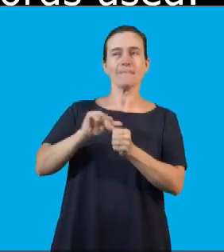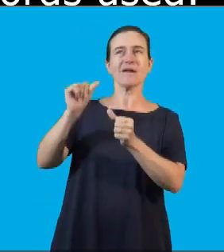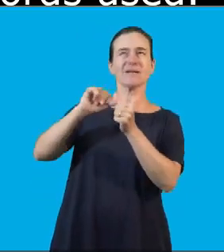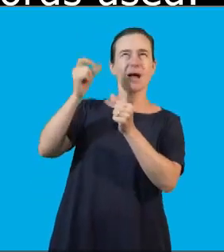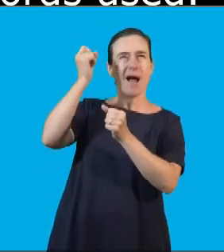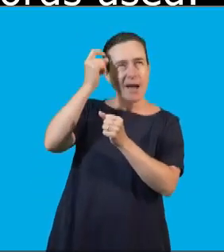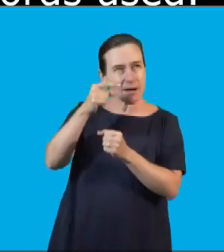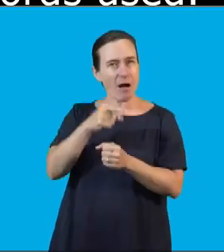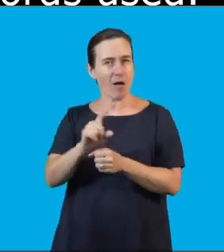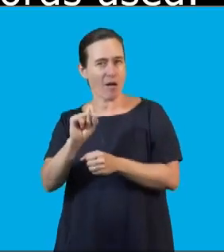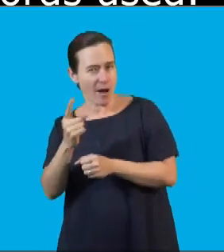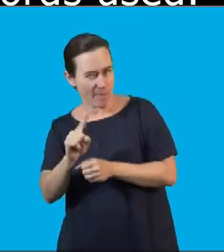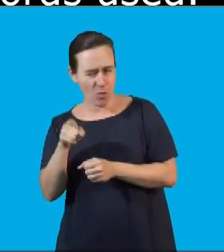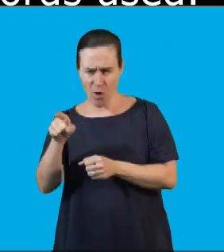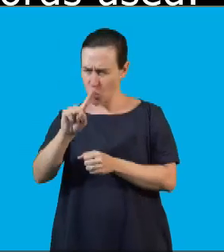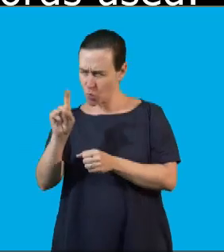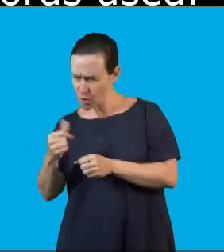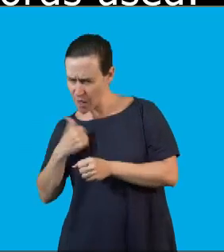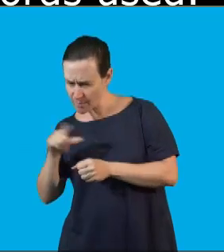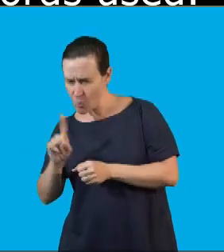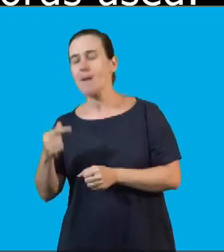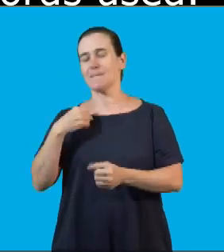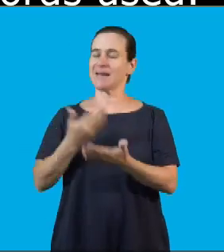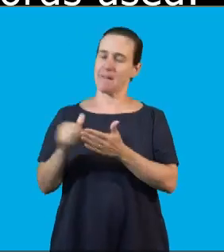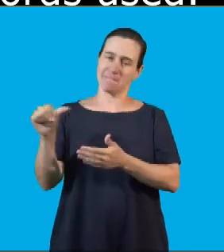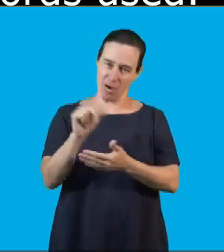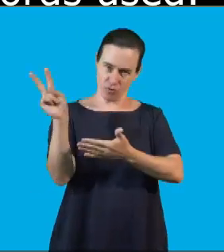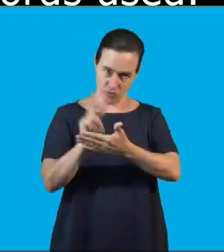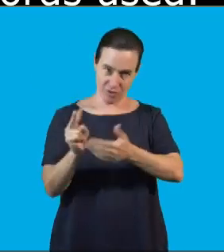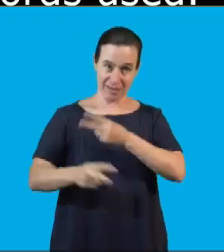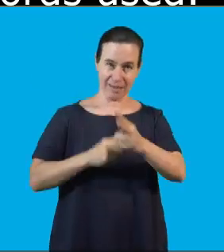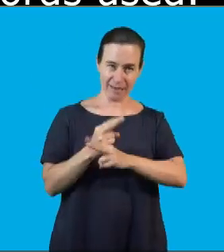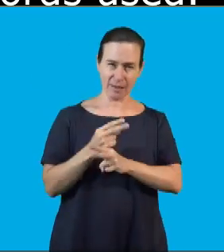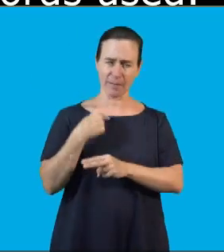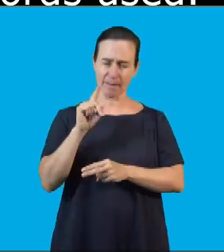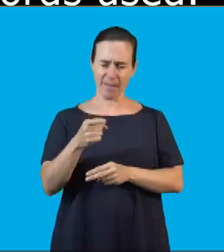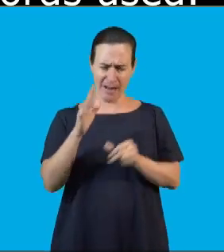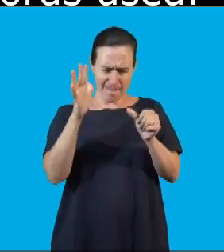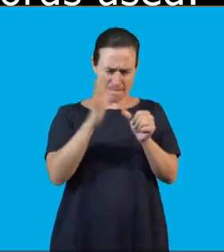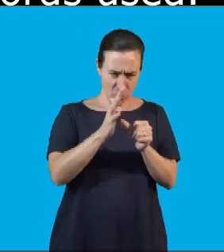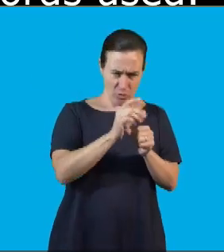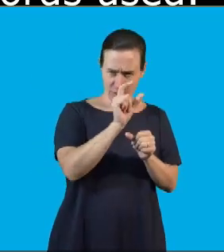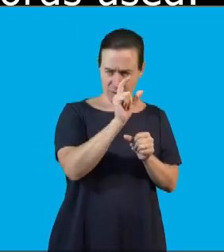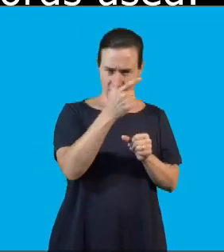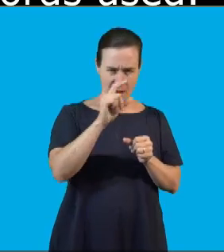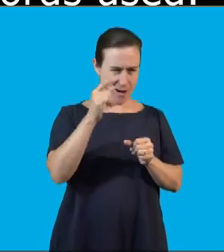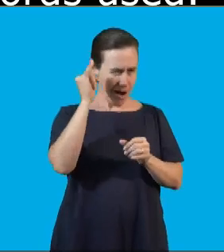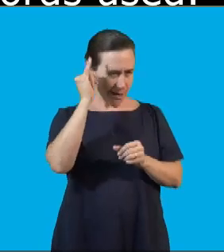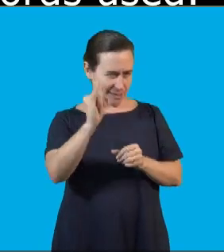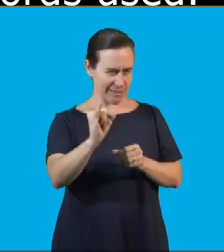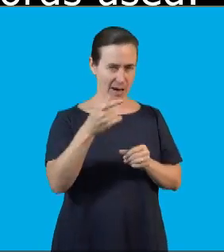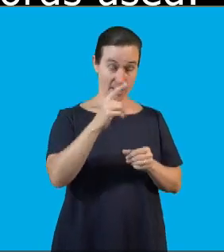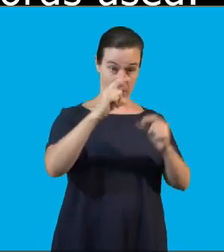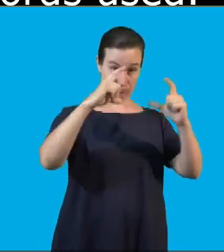a clearer understanding of what the questions require. You also highlight the main idea in each